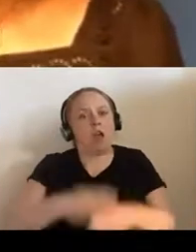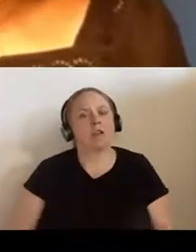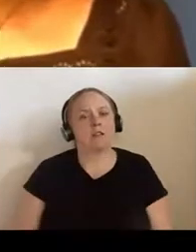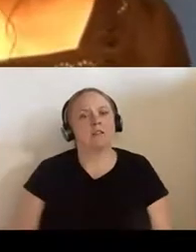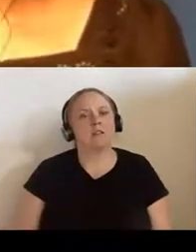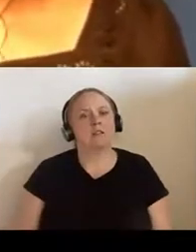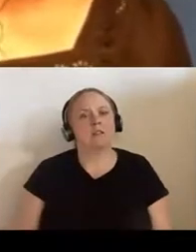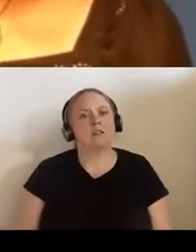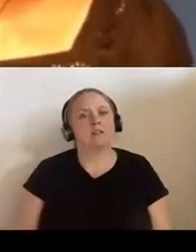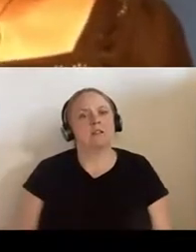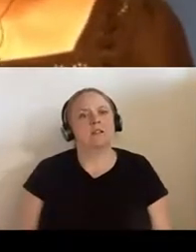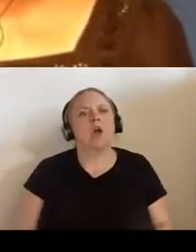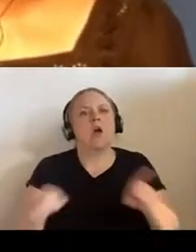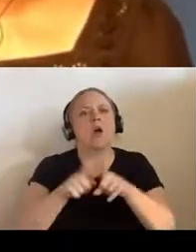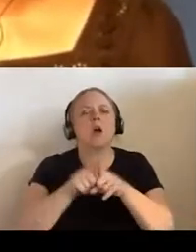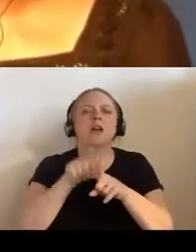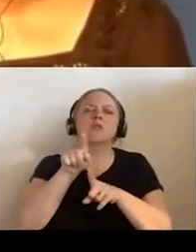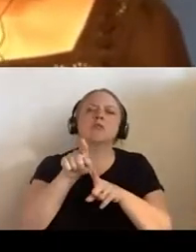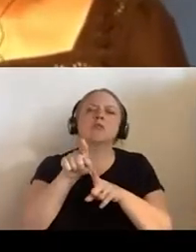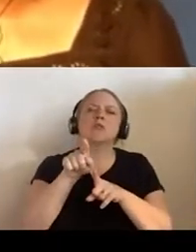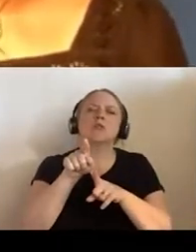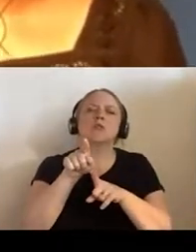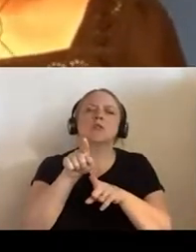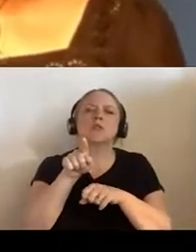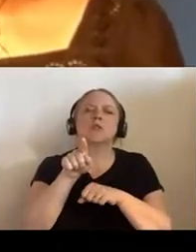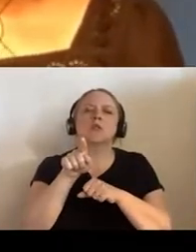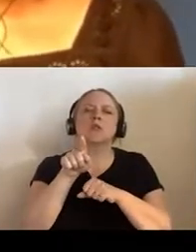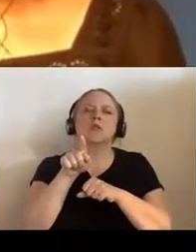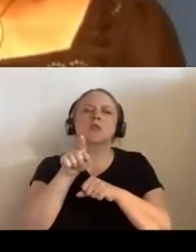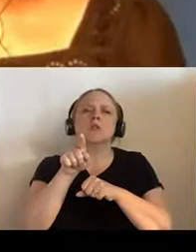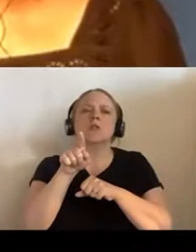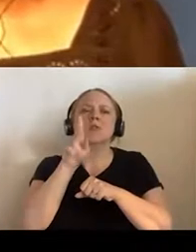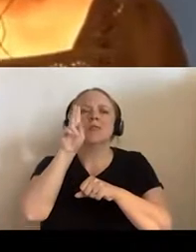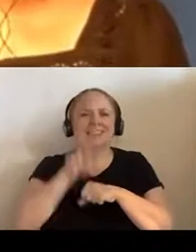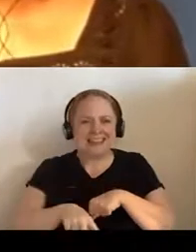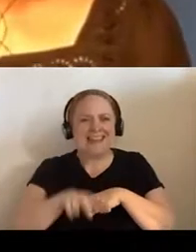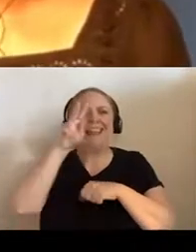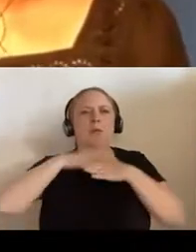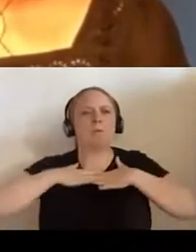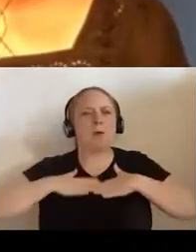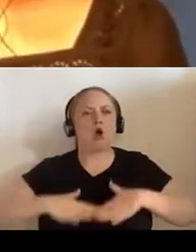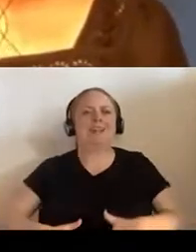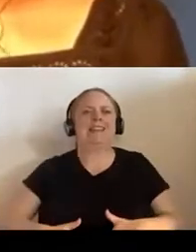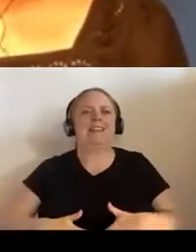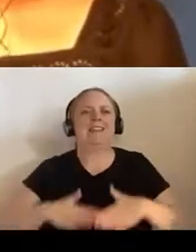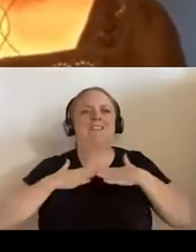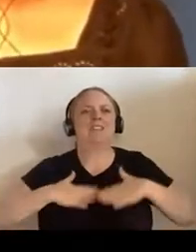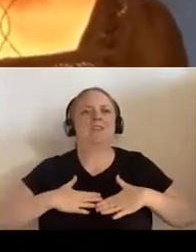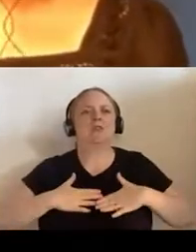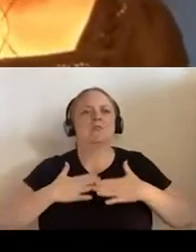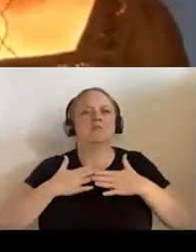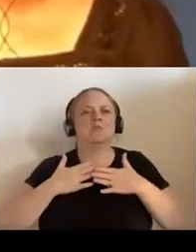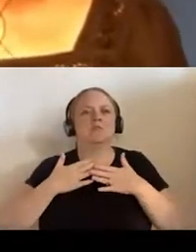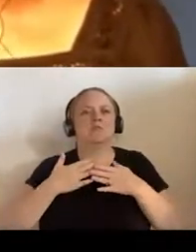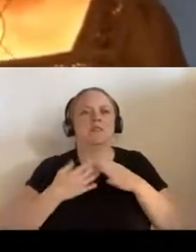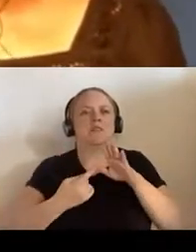But how also do you see the body, the kind of physical embodied presence as a